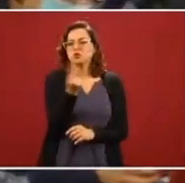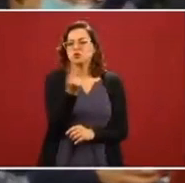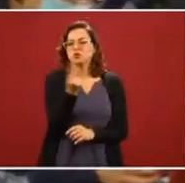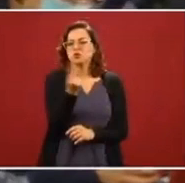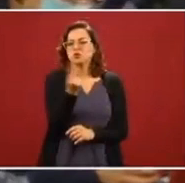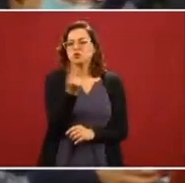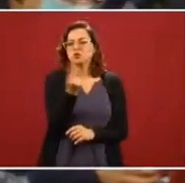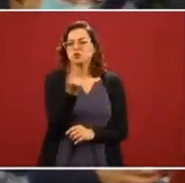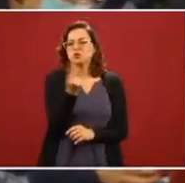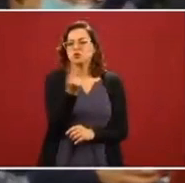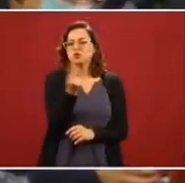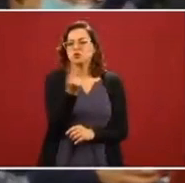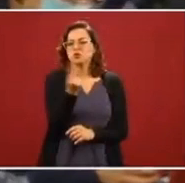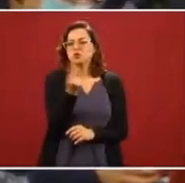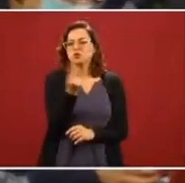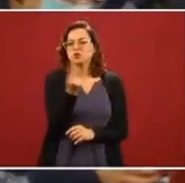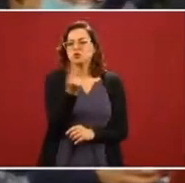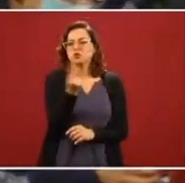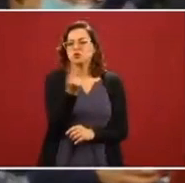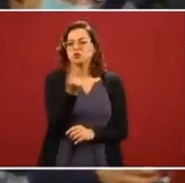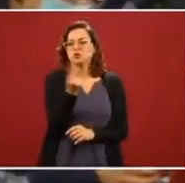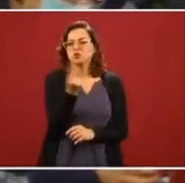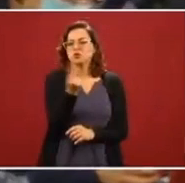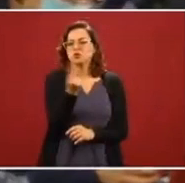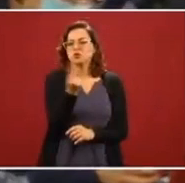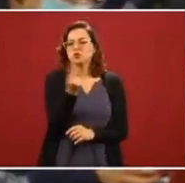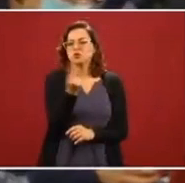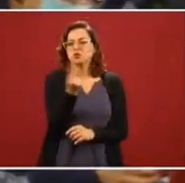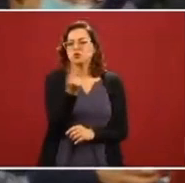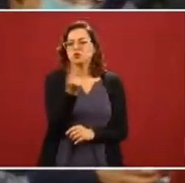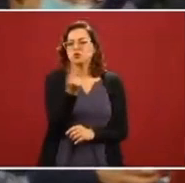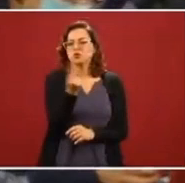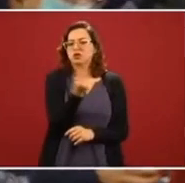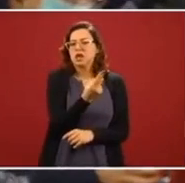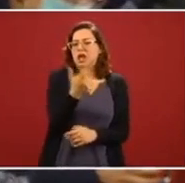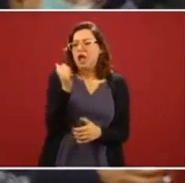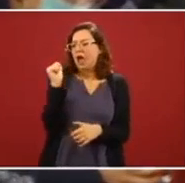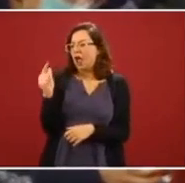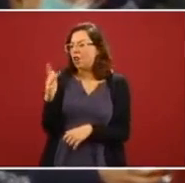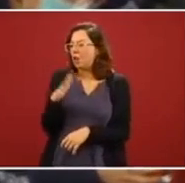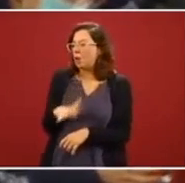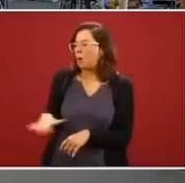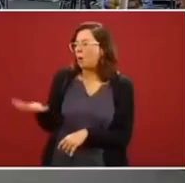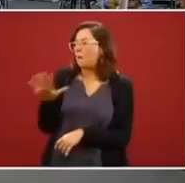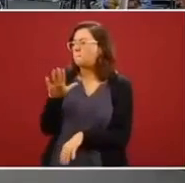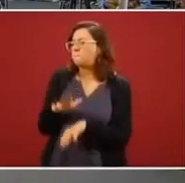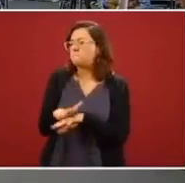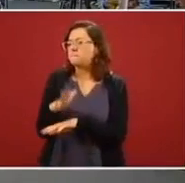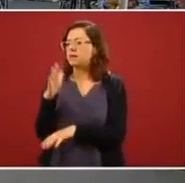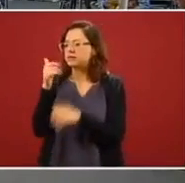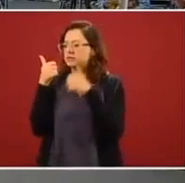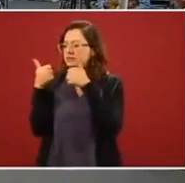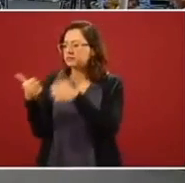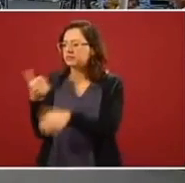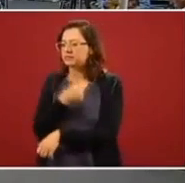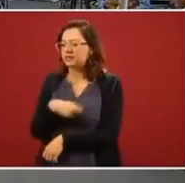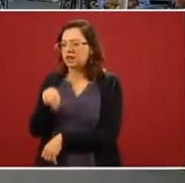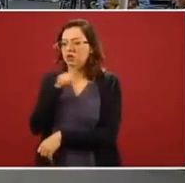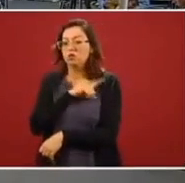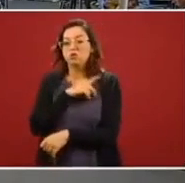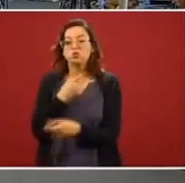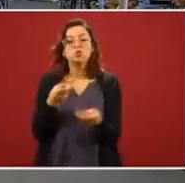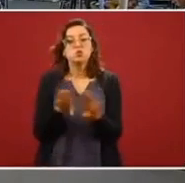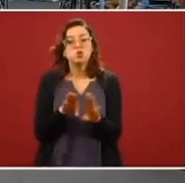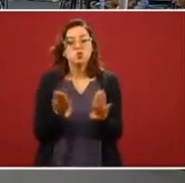diminished or disabilities were able to get to the front of the line. Para ellos y sus familias. Bueno, And what could be done for lo them que and